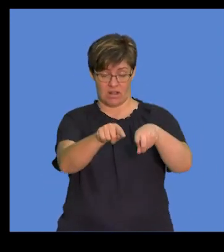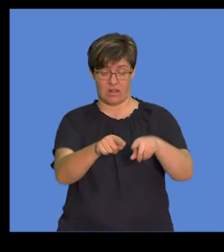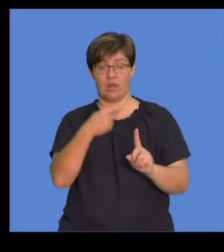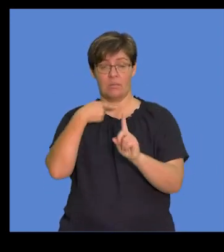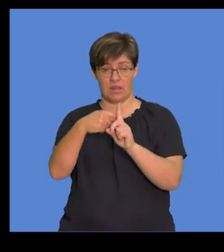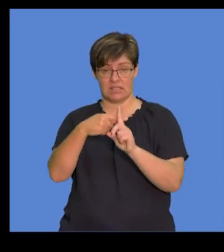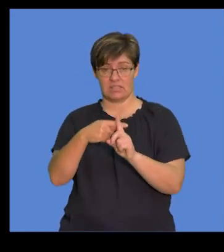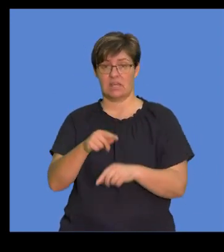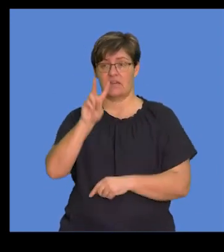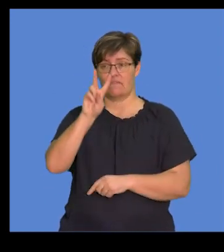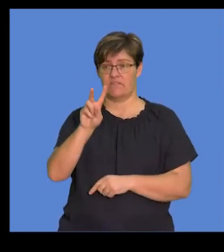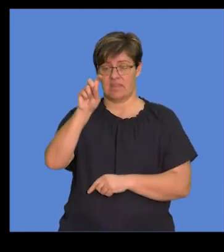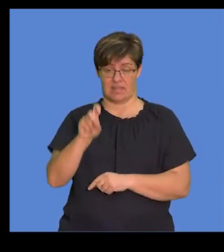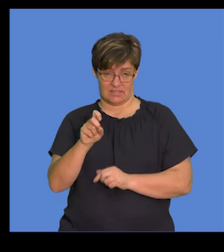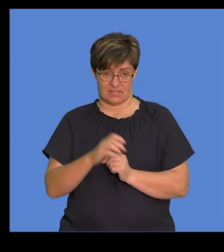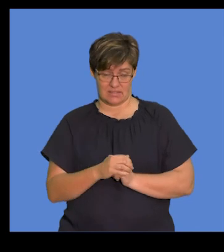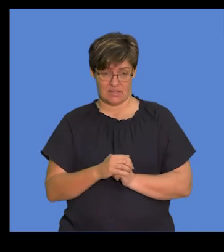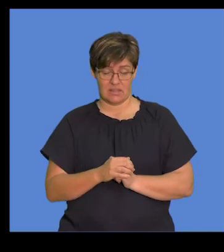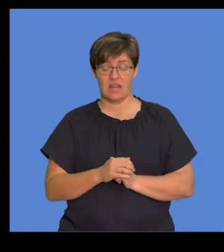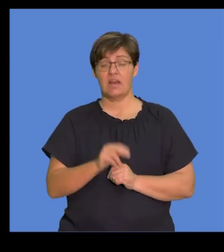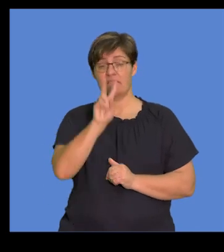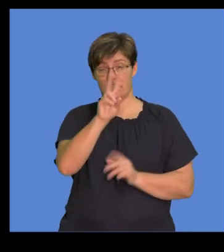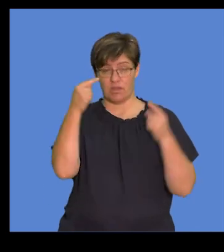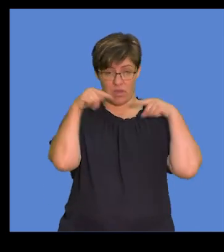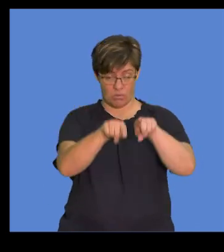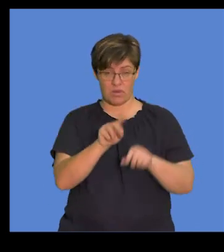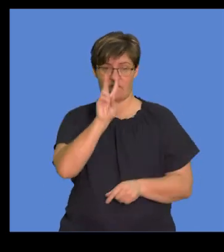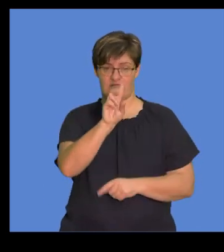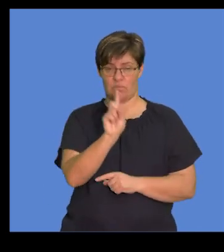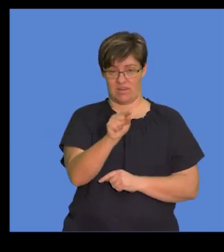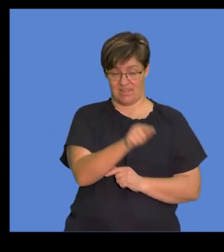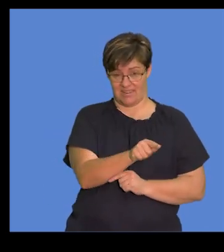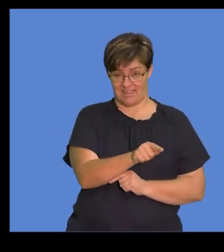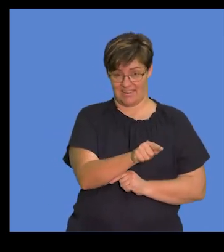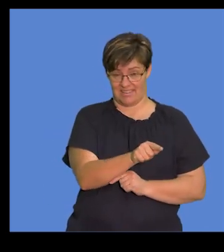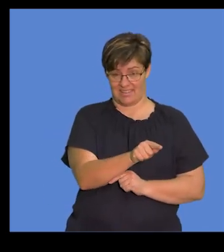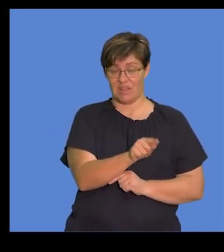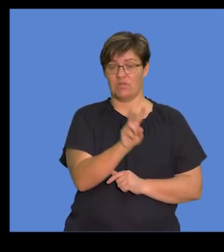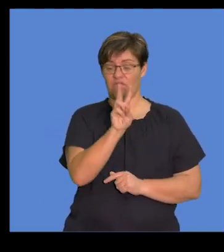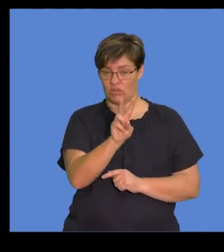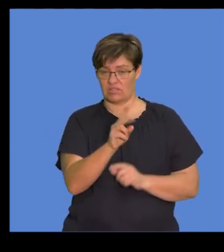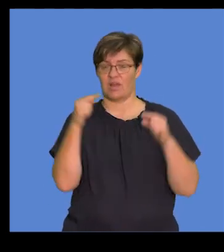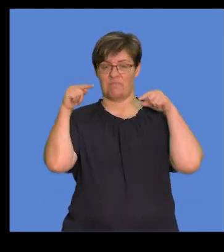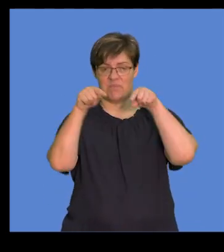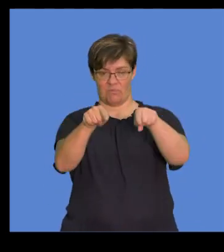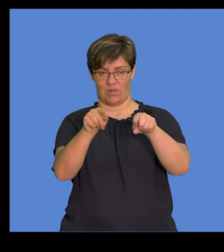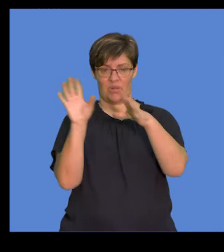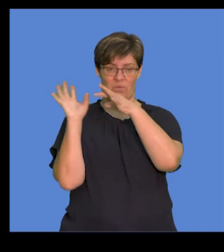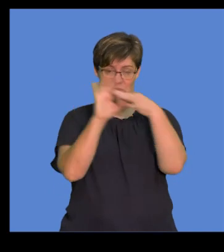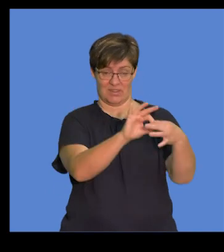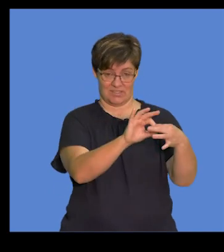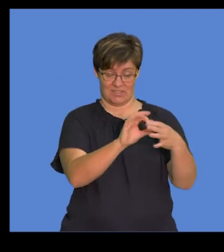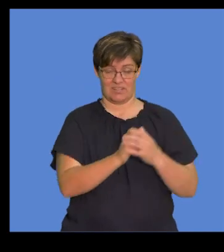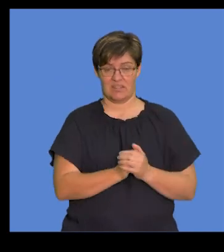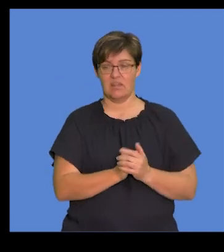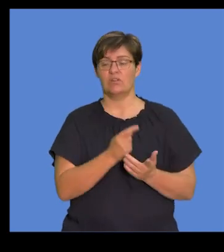V parallel, okay, plus Vx. So this V parallel is your V1. So V1 is the voltage